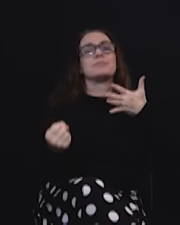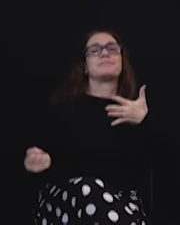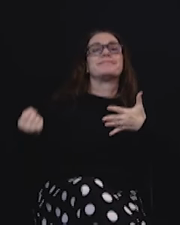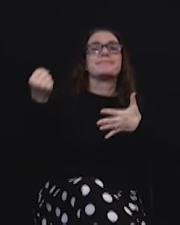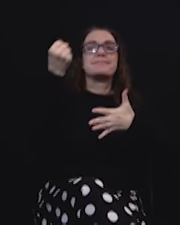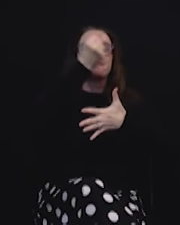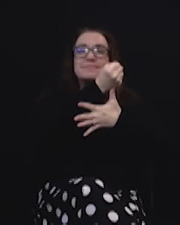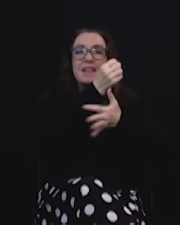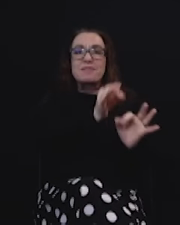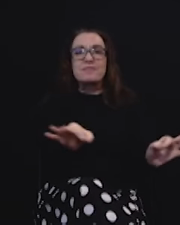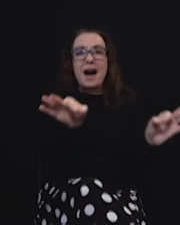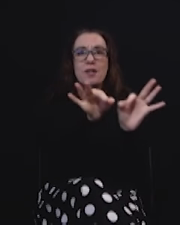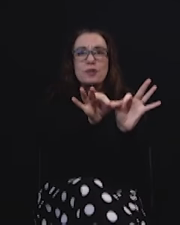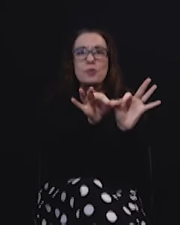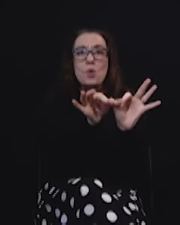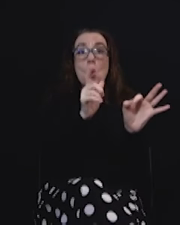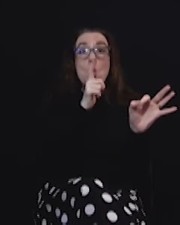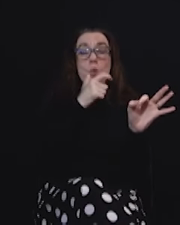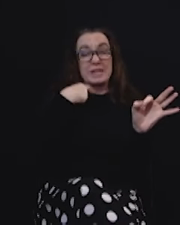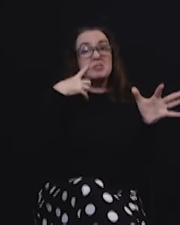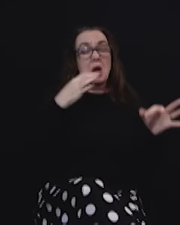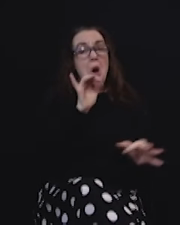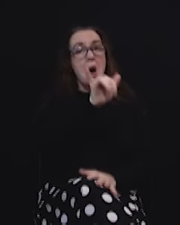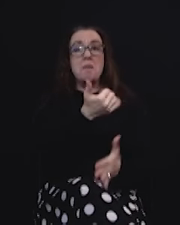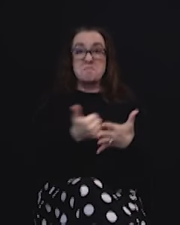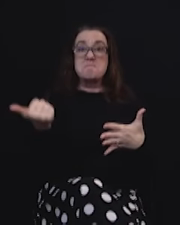value to whomever we deem the greatest.